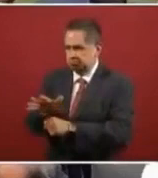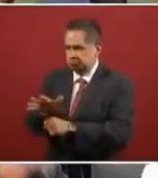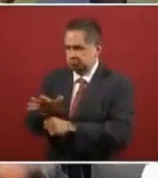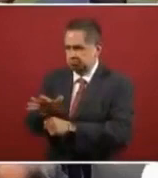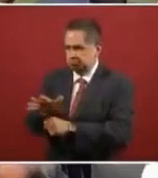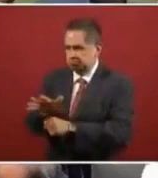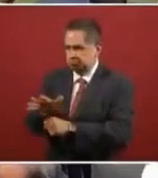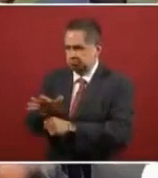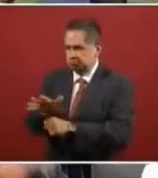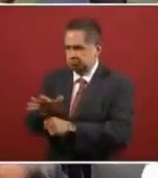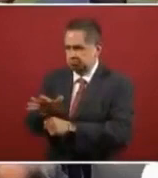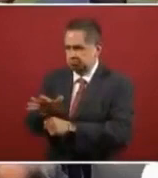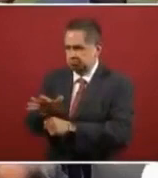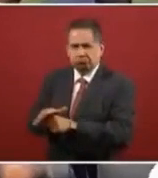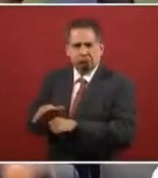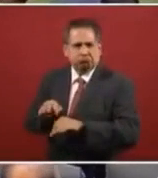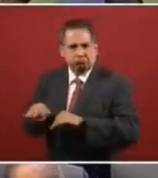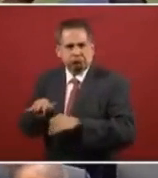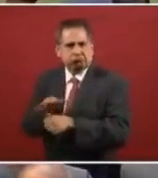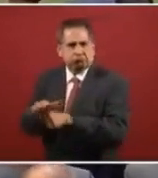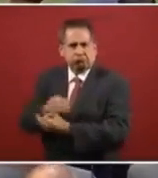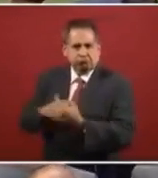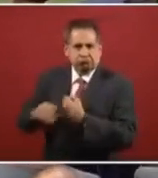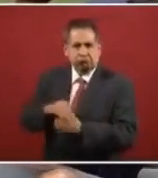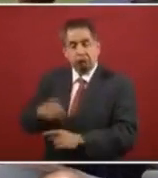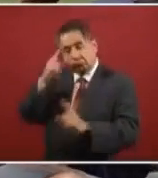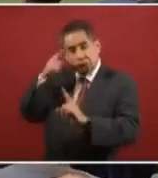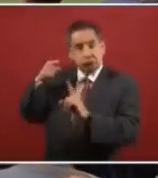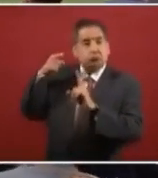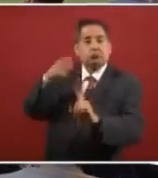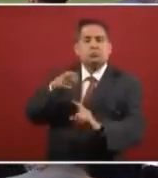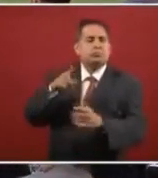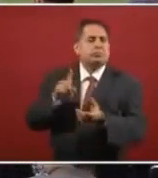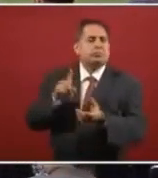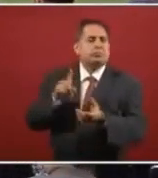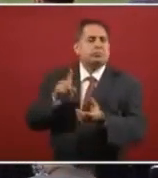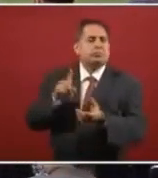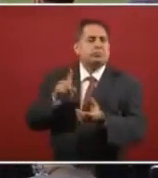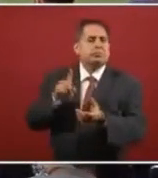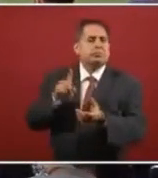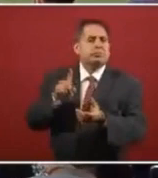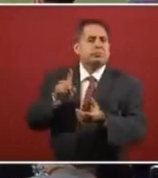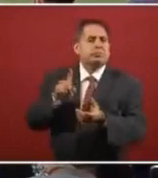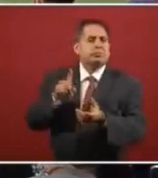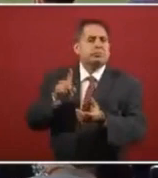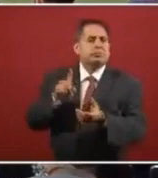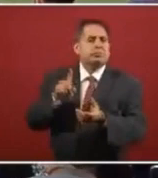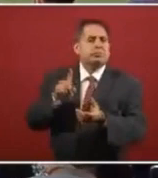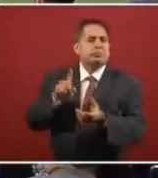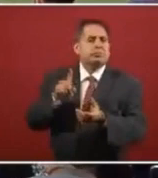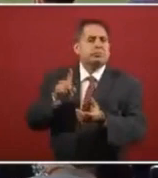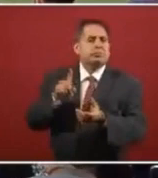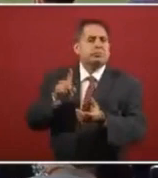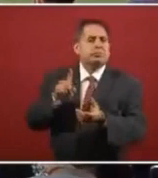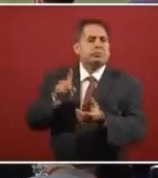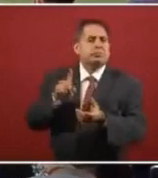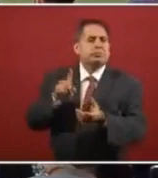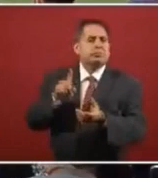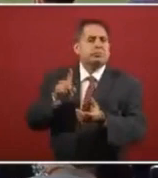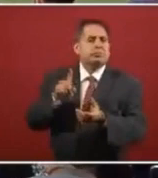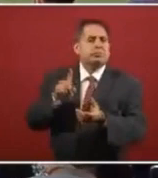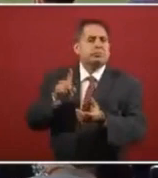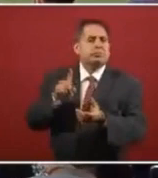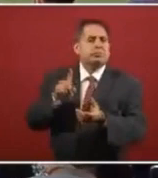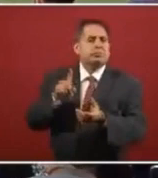the final purpose of this politics is to